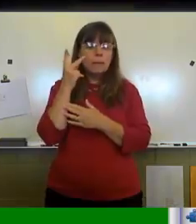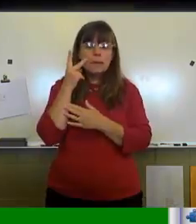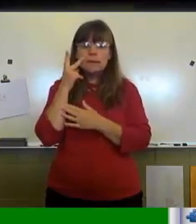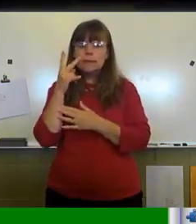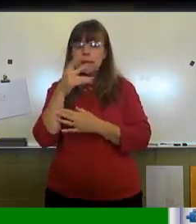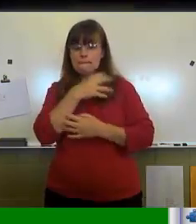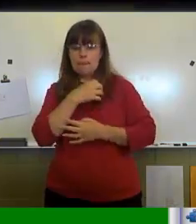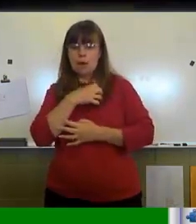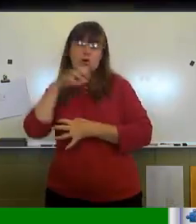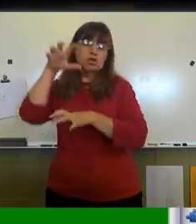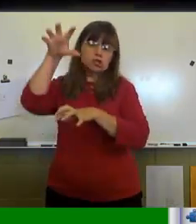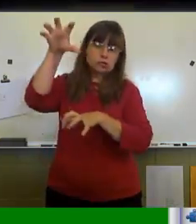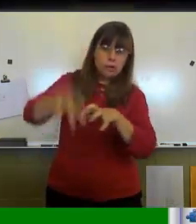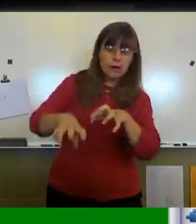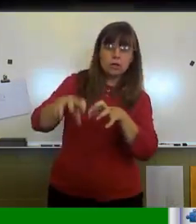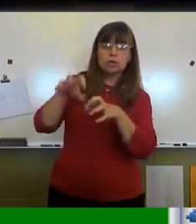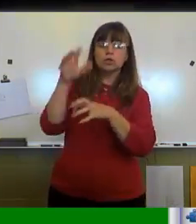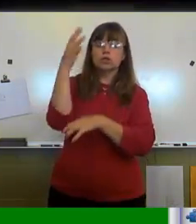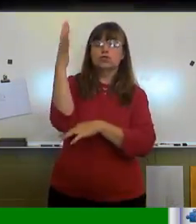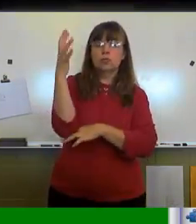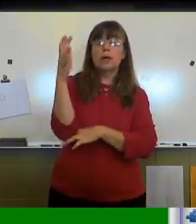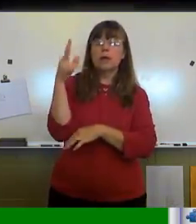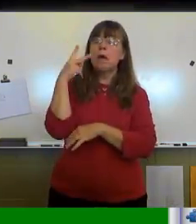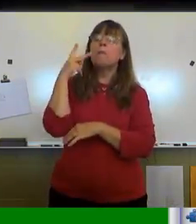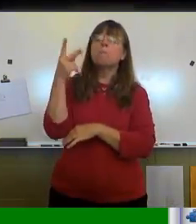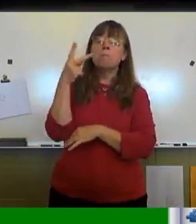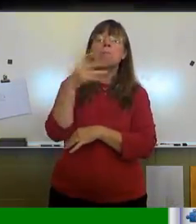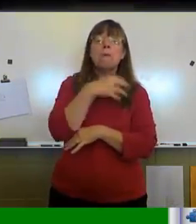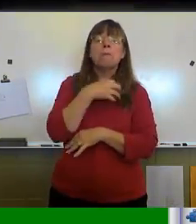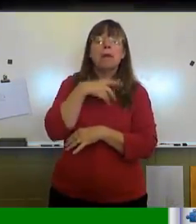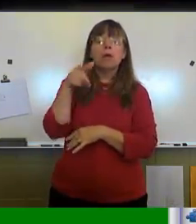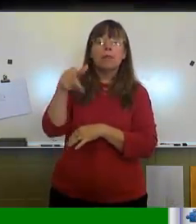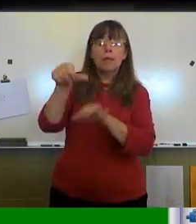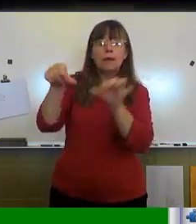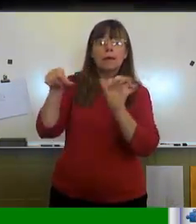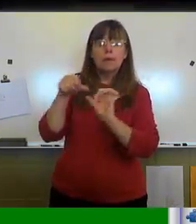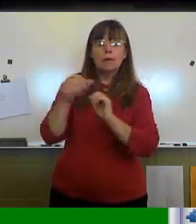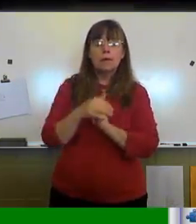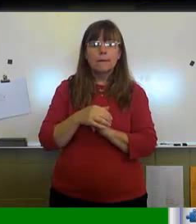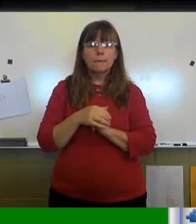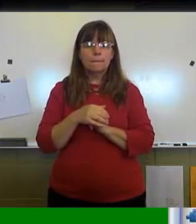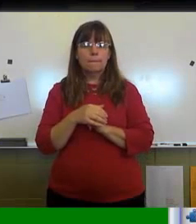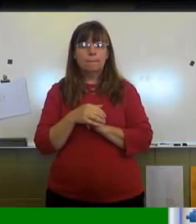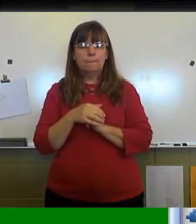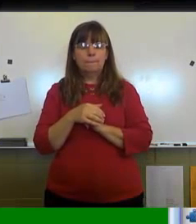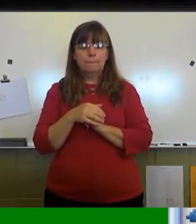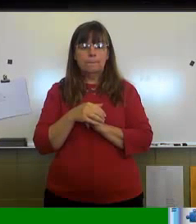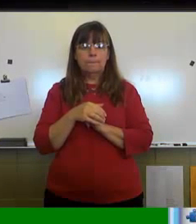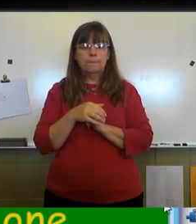things like that, that show that there's been a bear that has gone by that area.